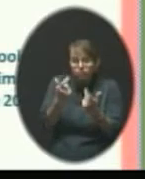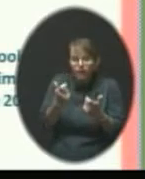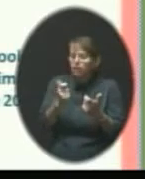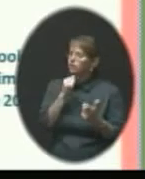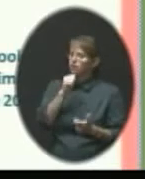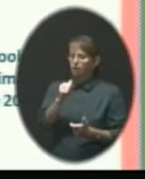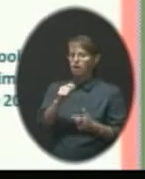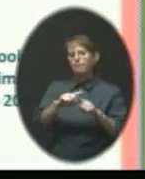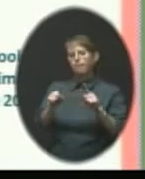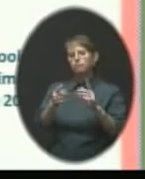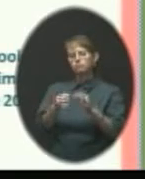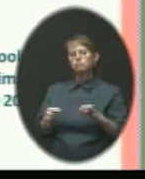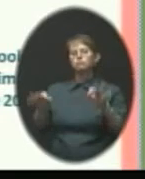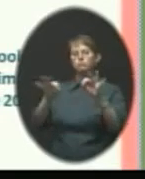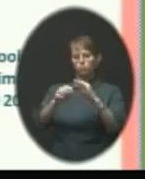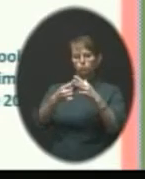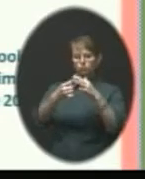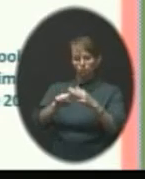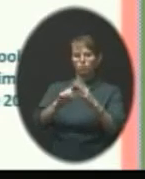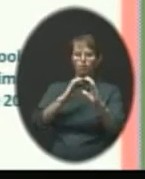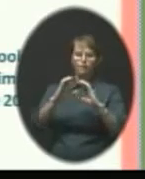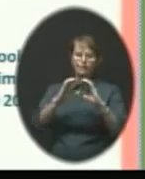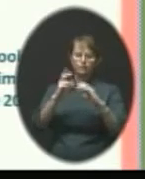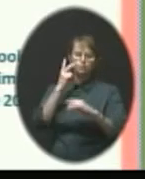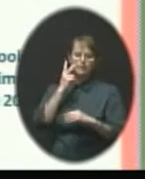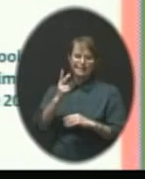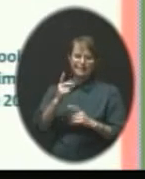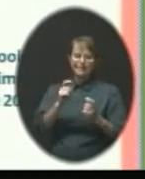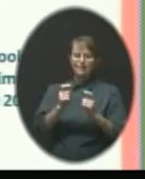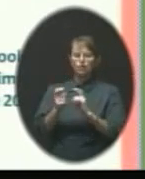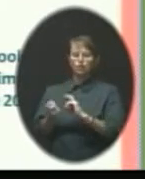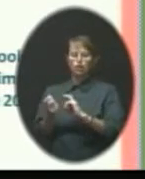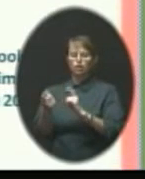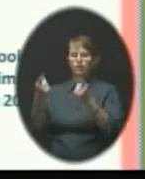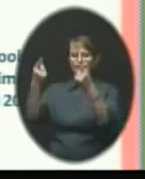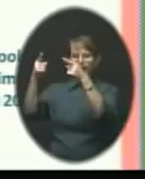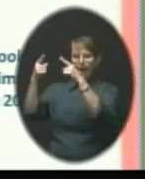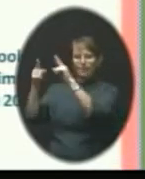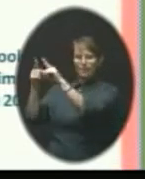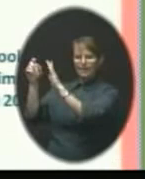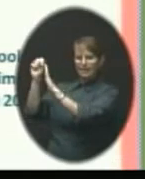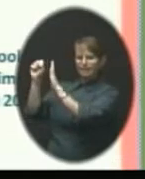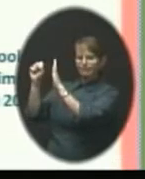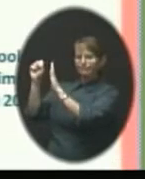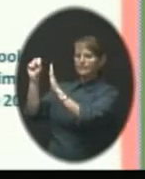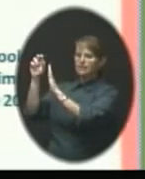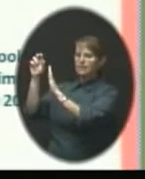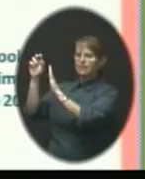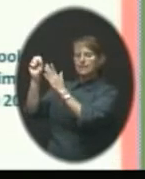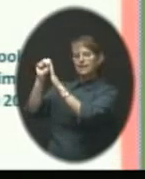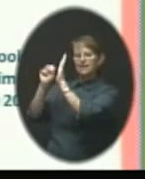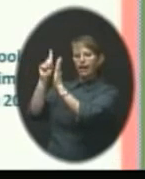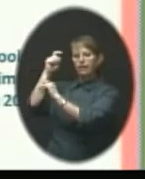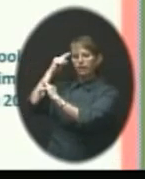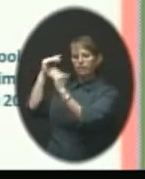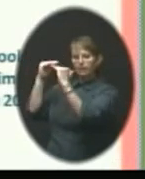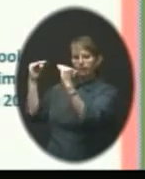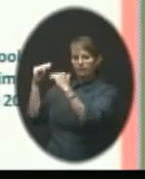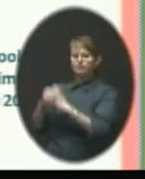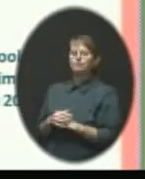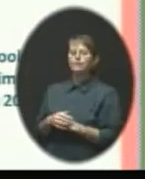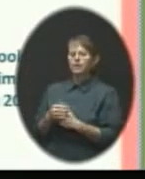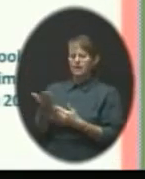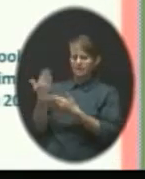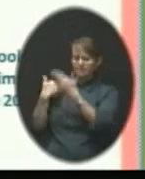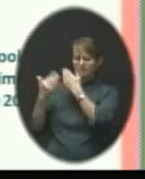the conversation to see the changes that are happening at the state. In the past, when we looked at our Kansas assessment scores,